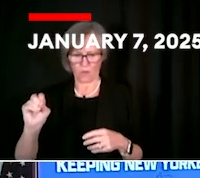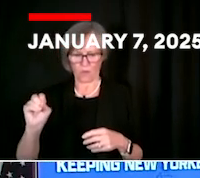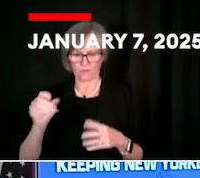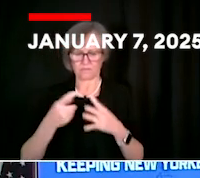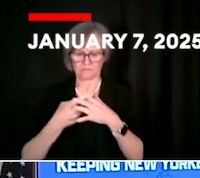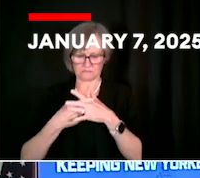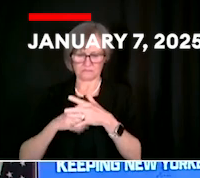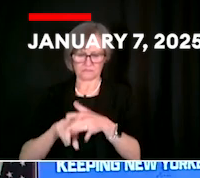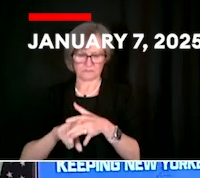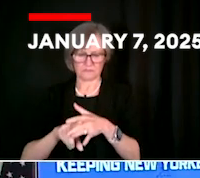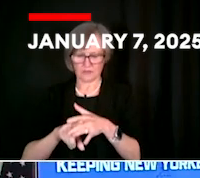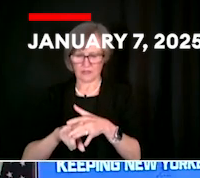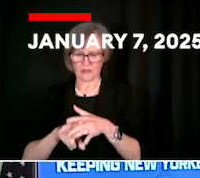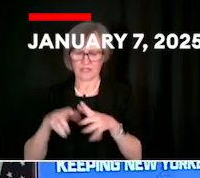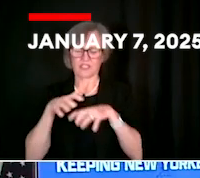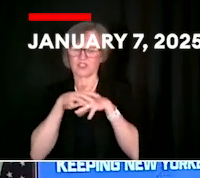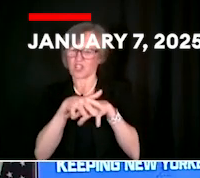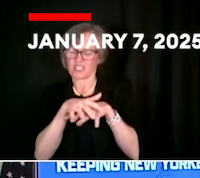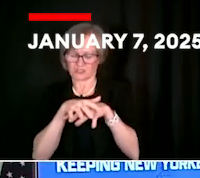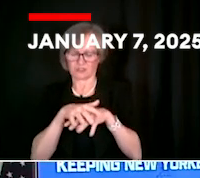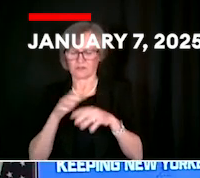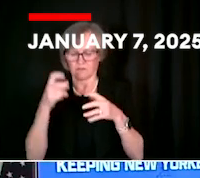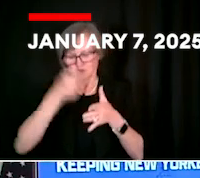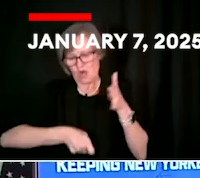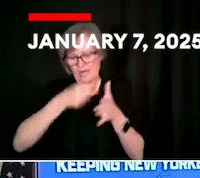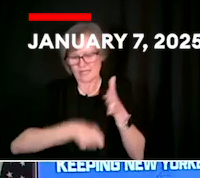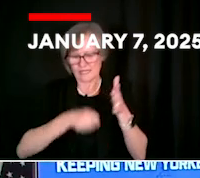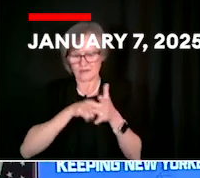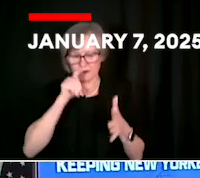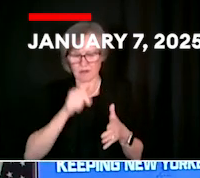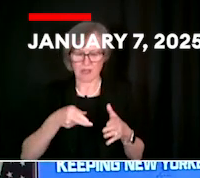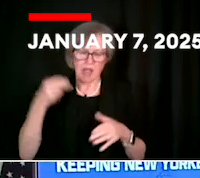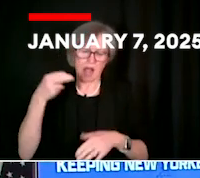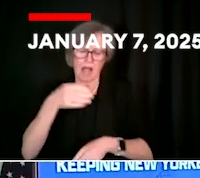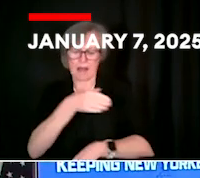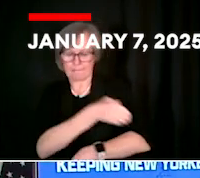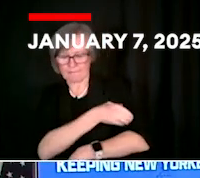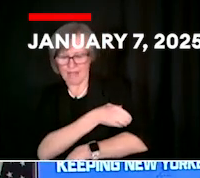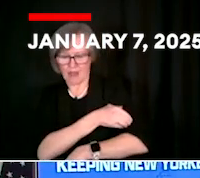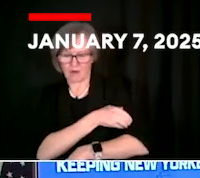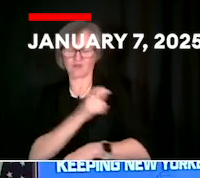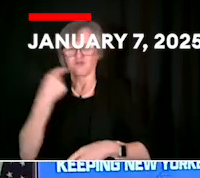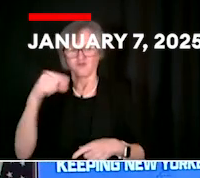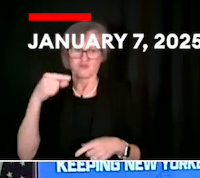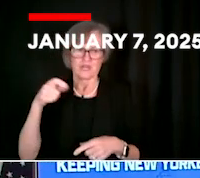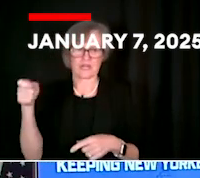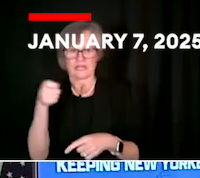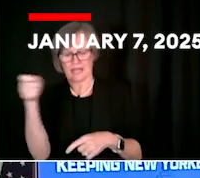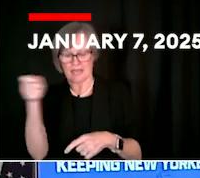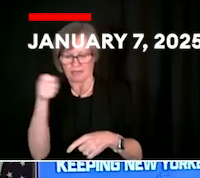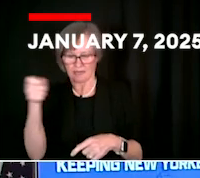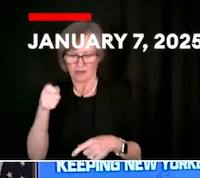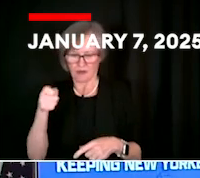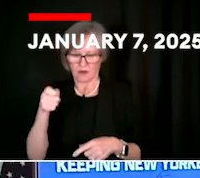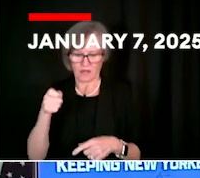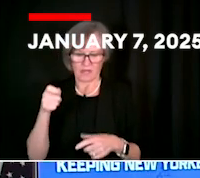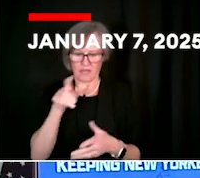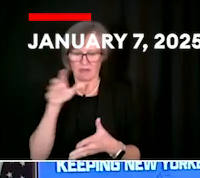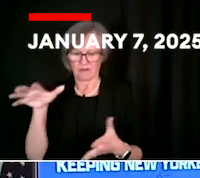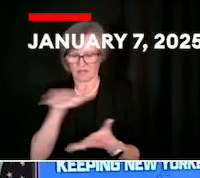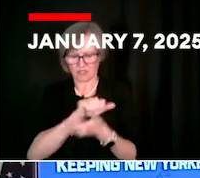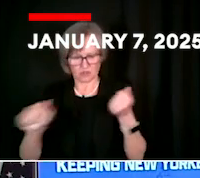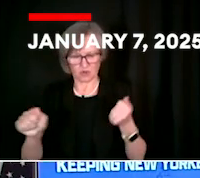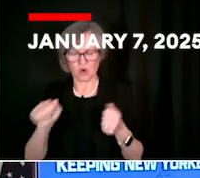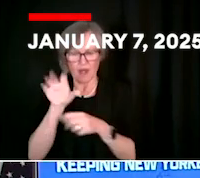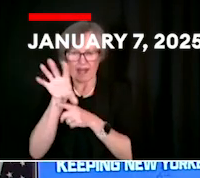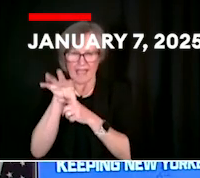pricing, she tweeted that a high-powered green laser pointer like the ones you find on eBay can destroy a camera sensor, so be